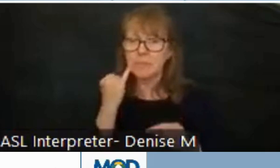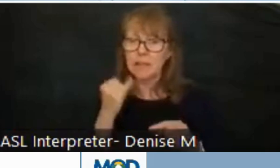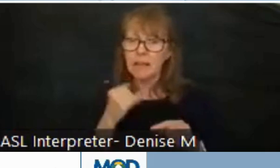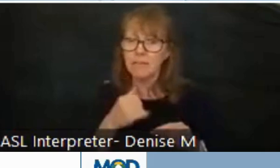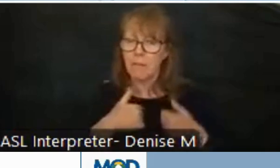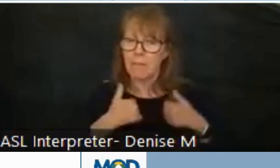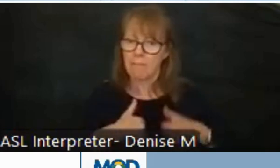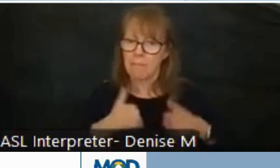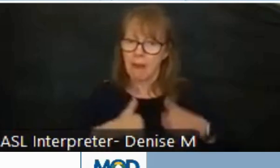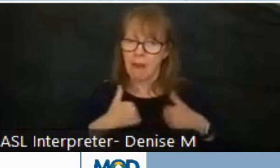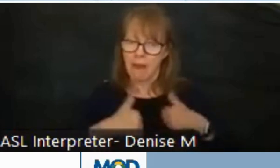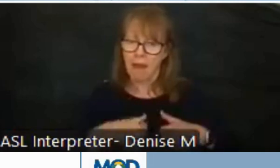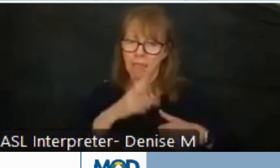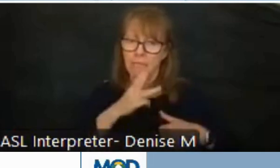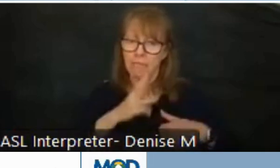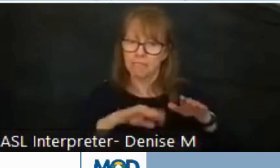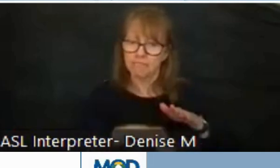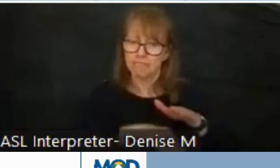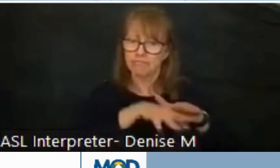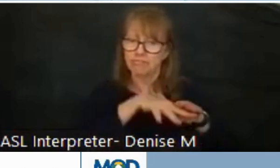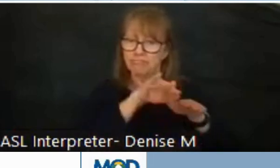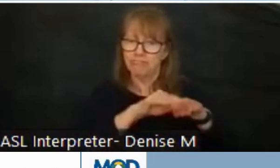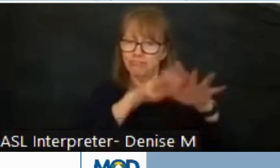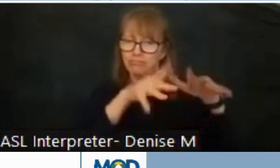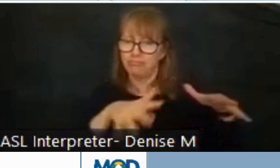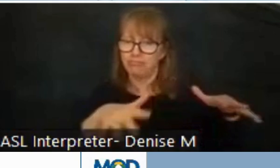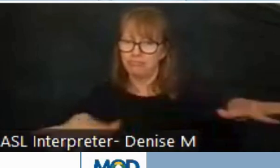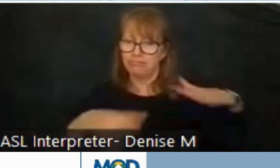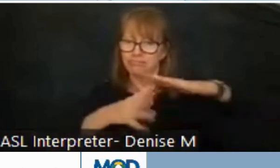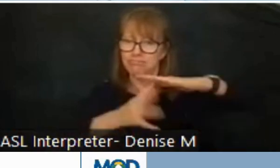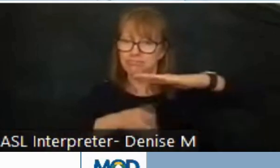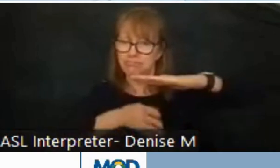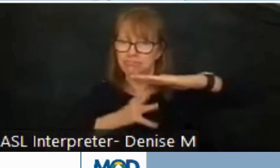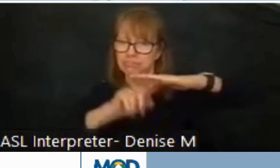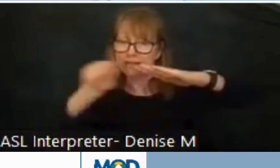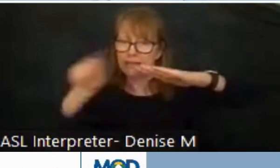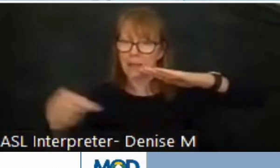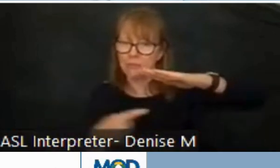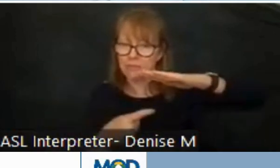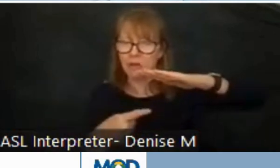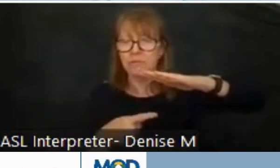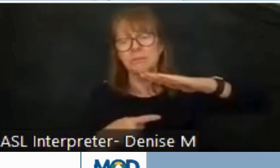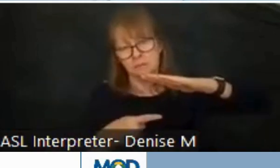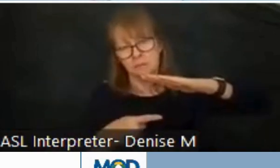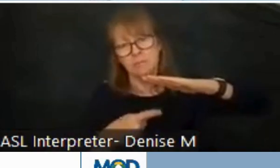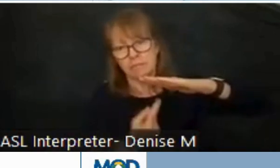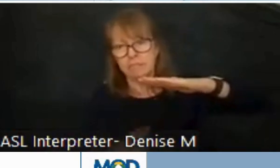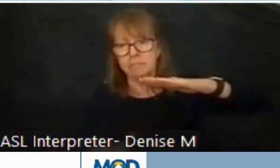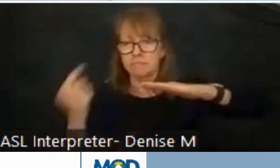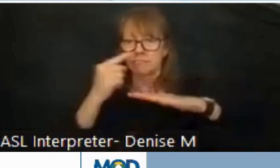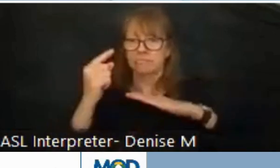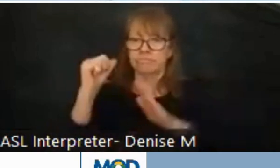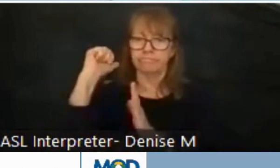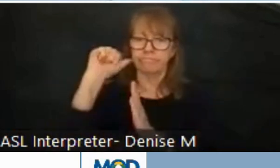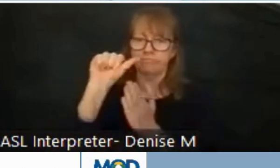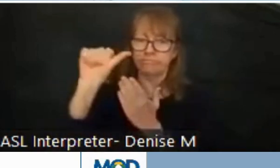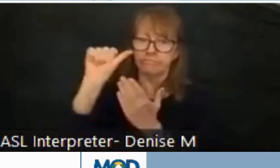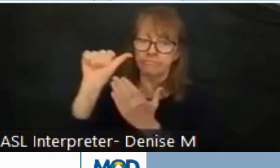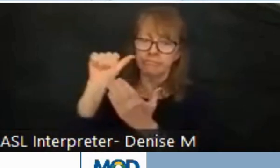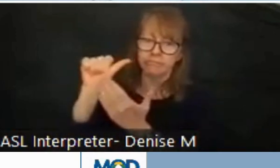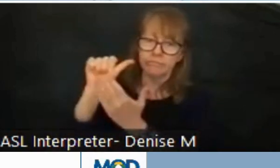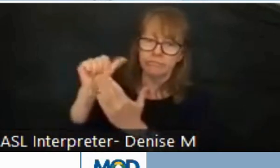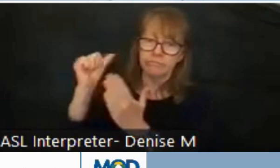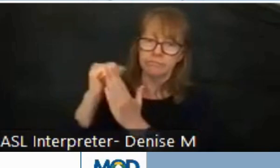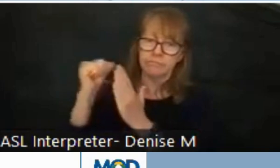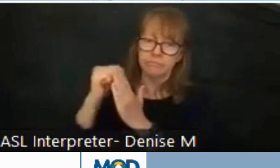and flooding downstairs, they may need to, come in and make very